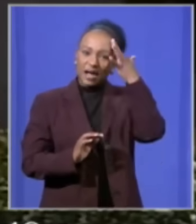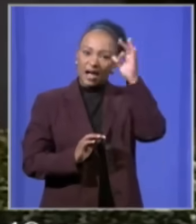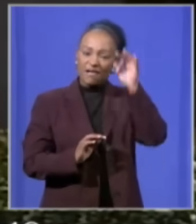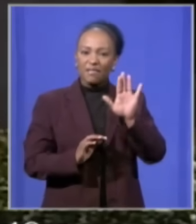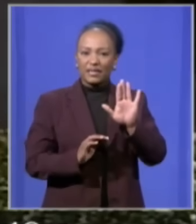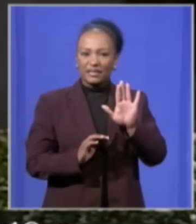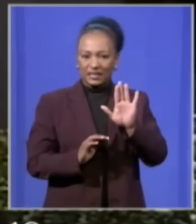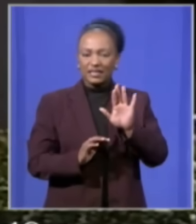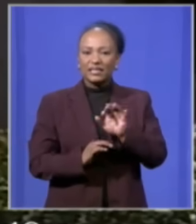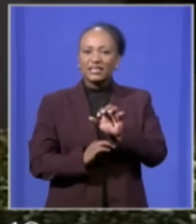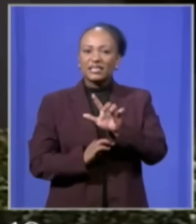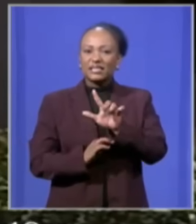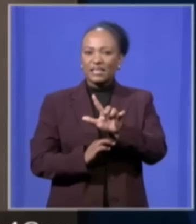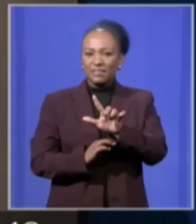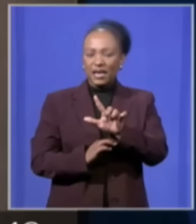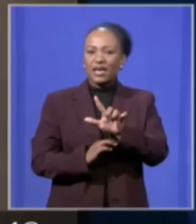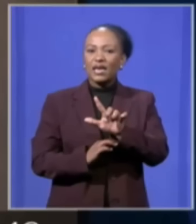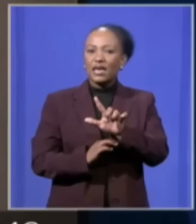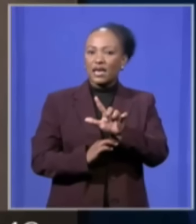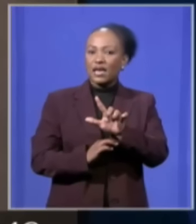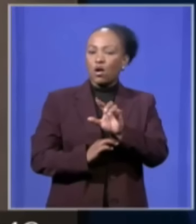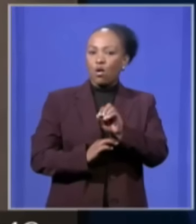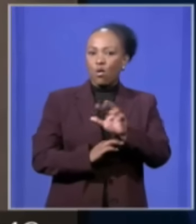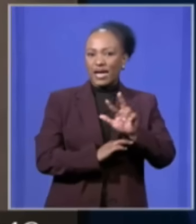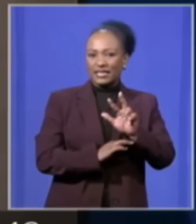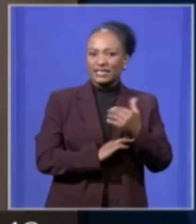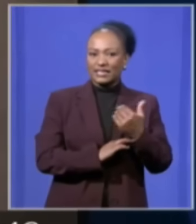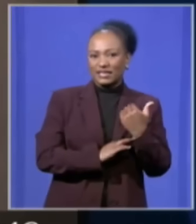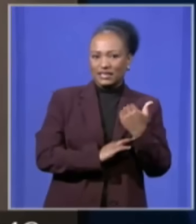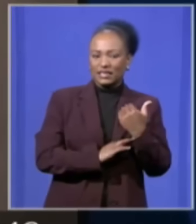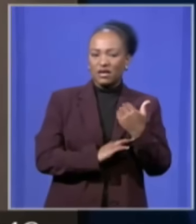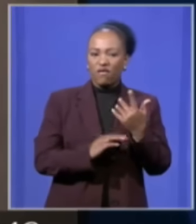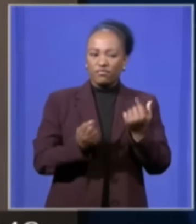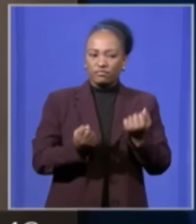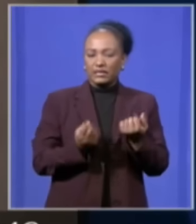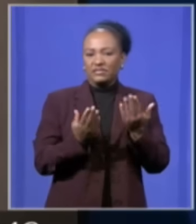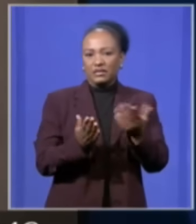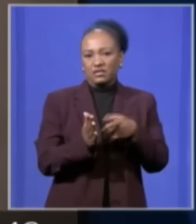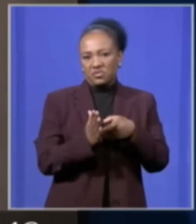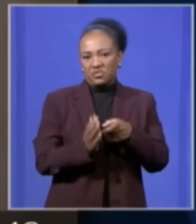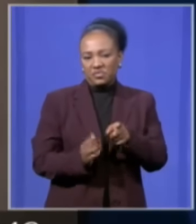tše 730 a diranta ka ditefelo tša ditirelo.